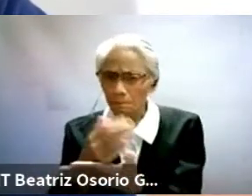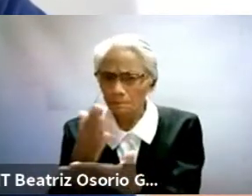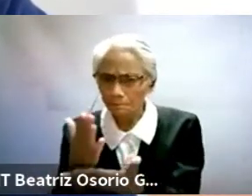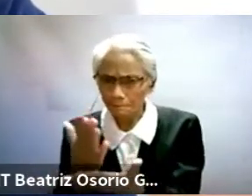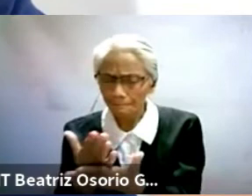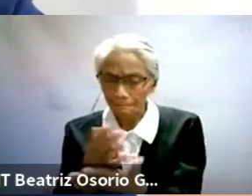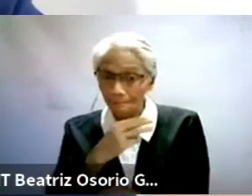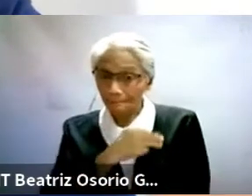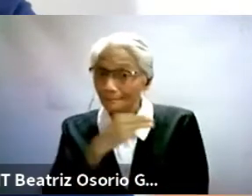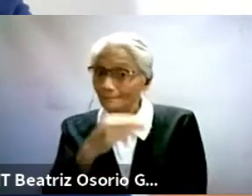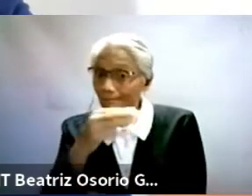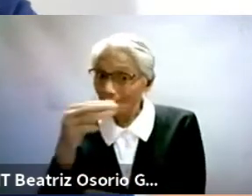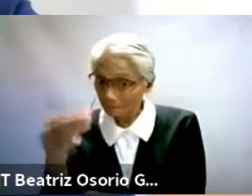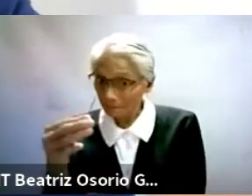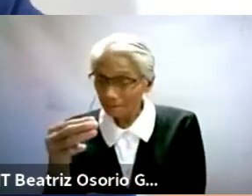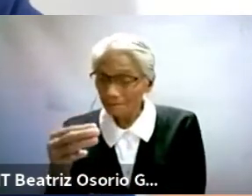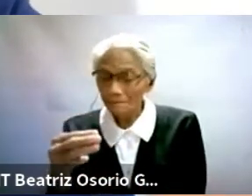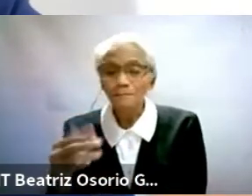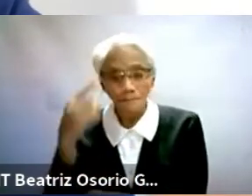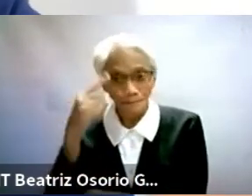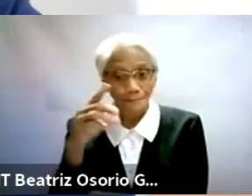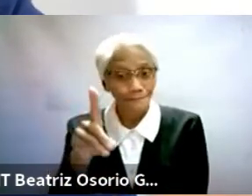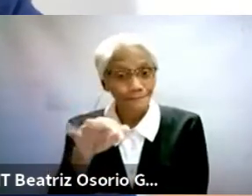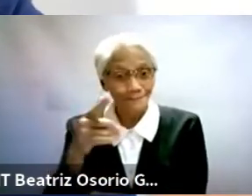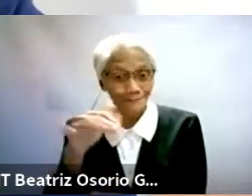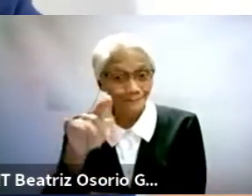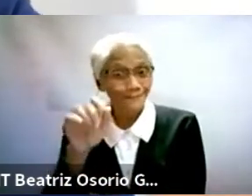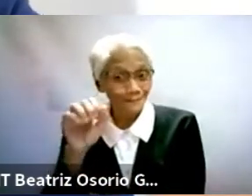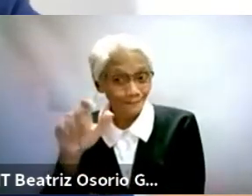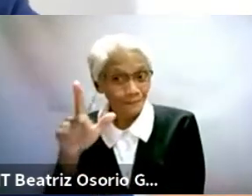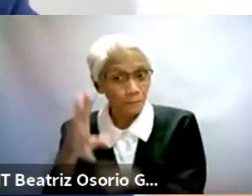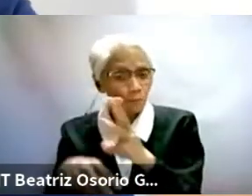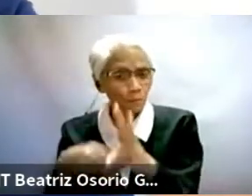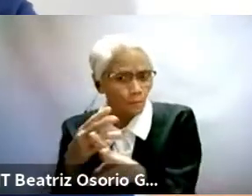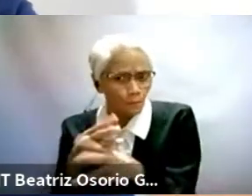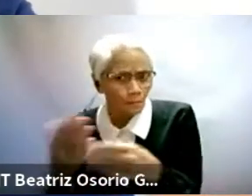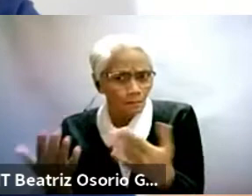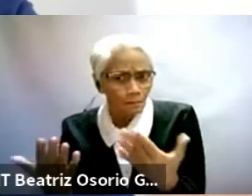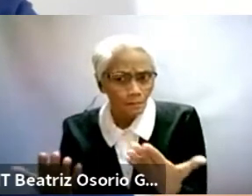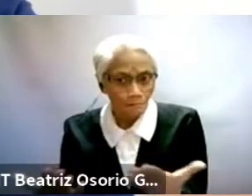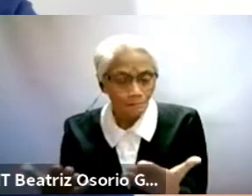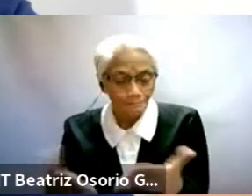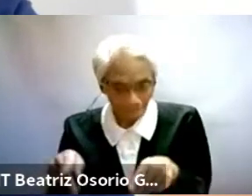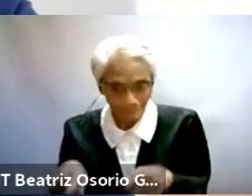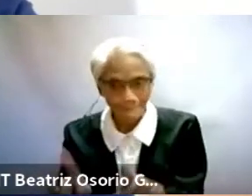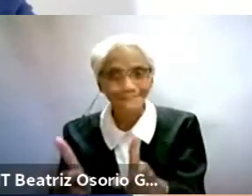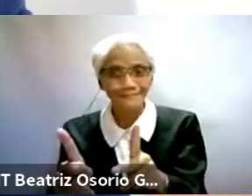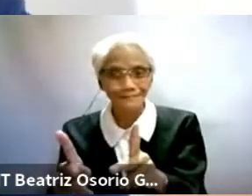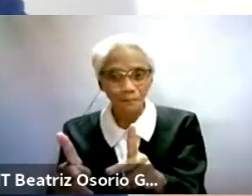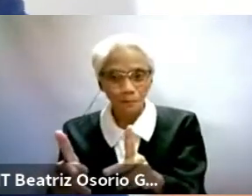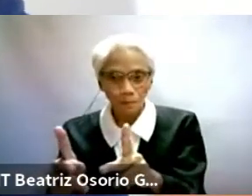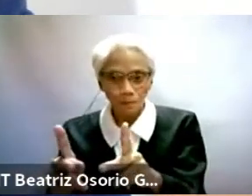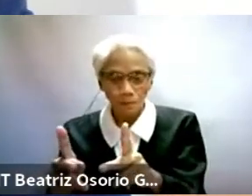mission is to build the digital world that children deserve. So it was an enormous privilege to be the consultants